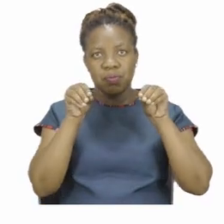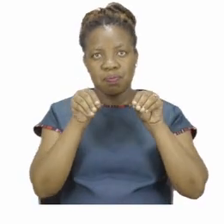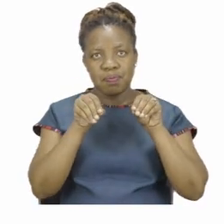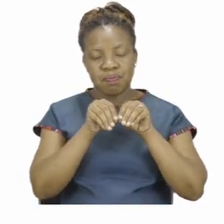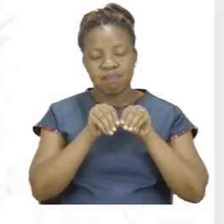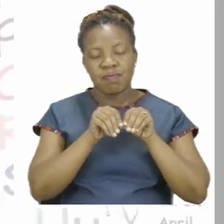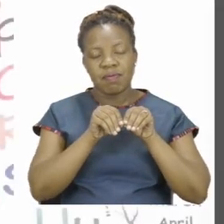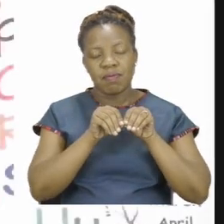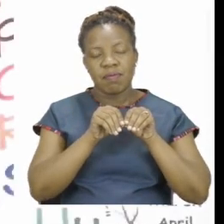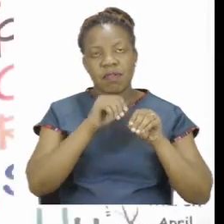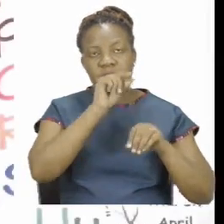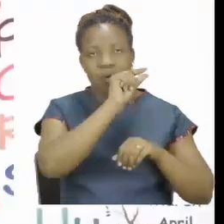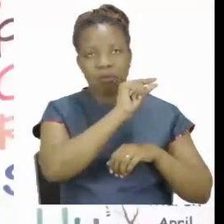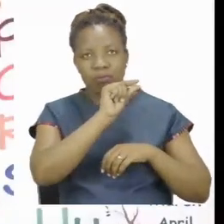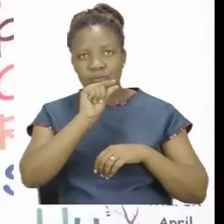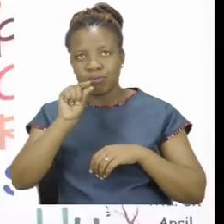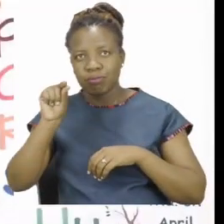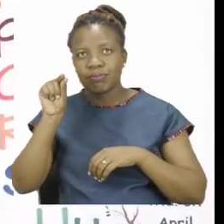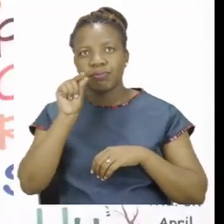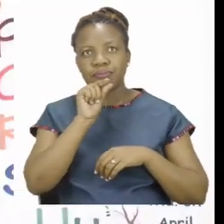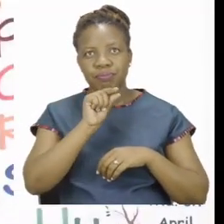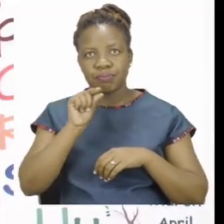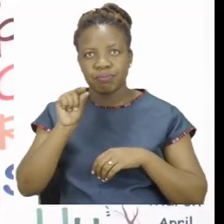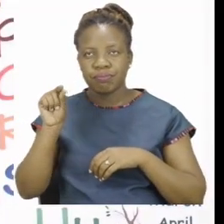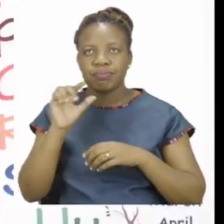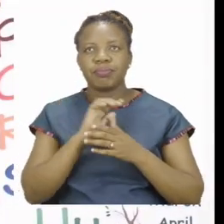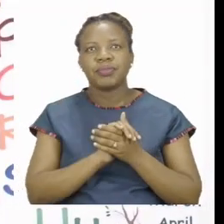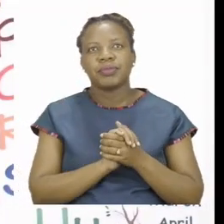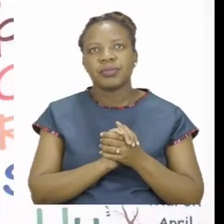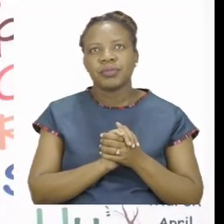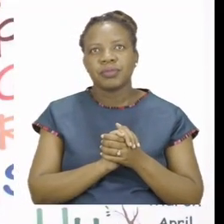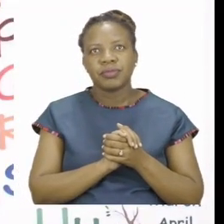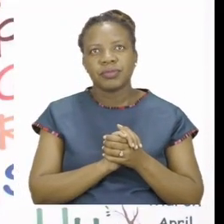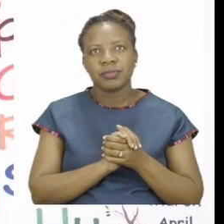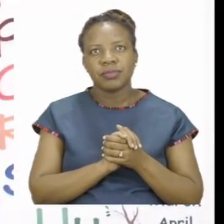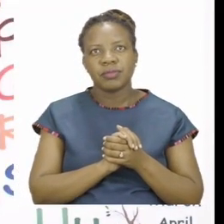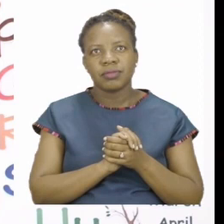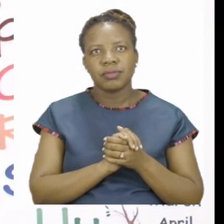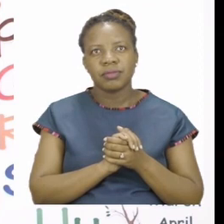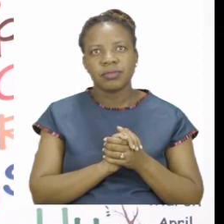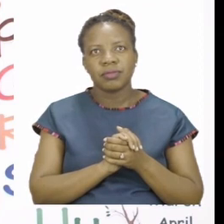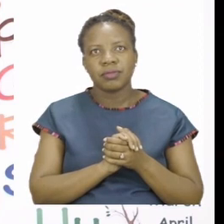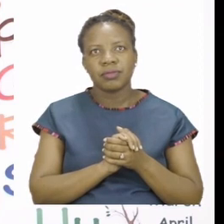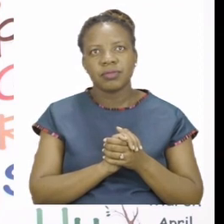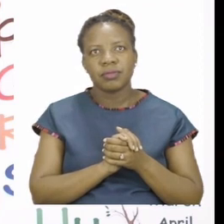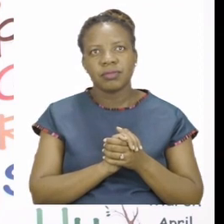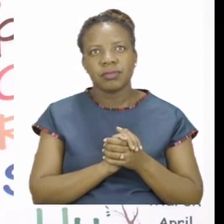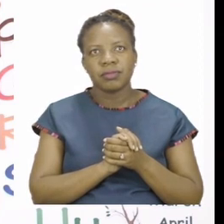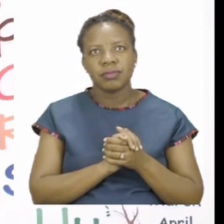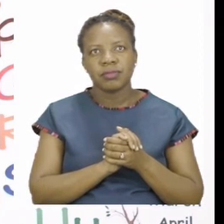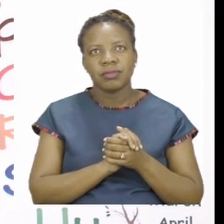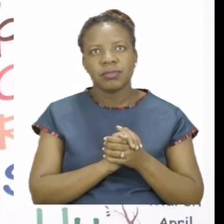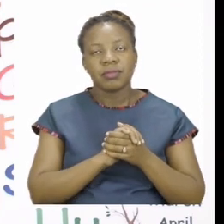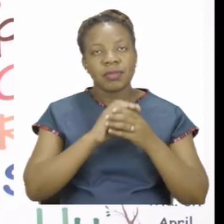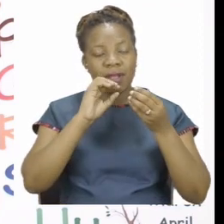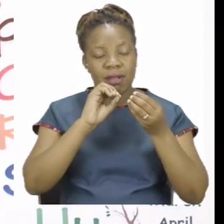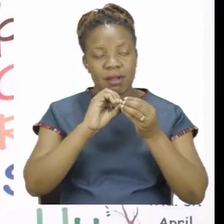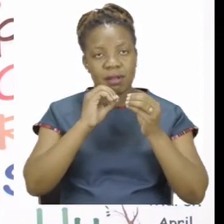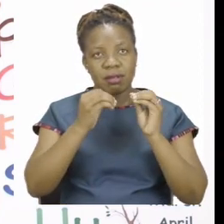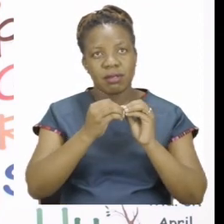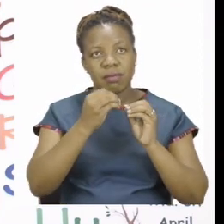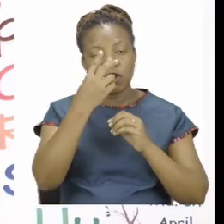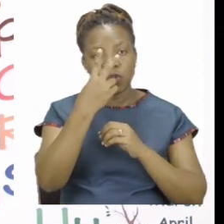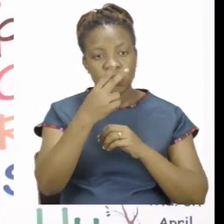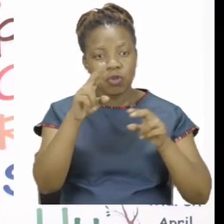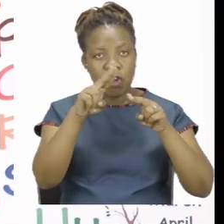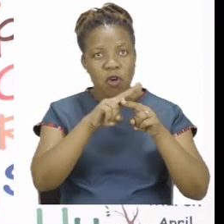with our sentences. For number 2, you're going to use the word this or that to make your sentences. I